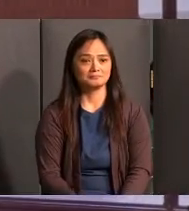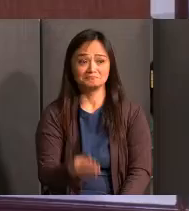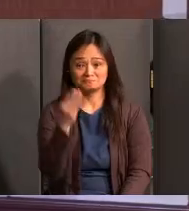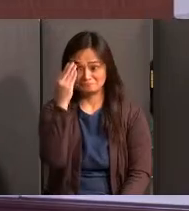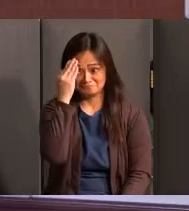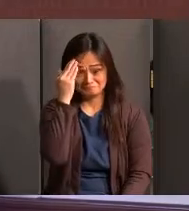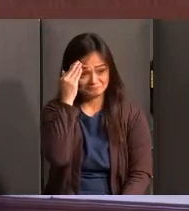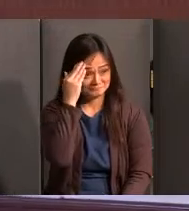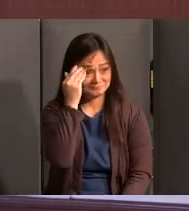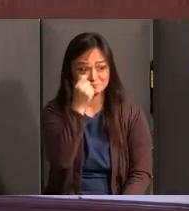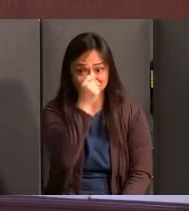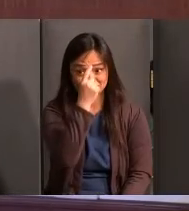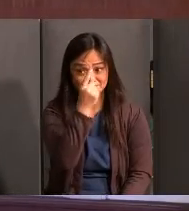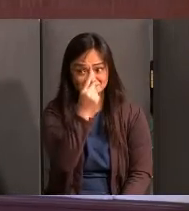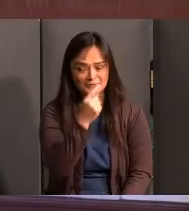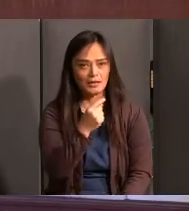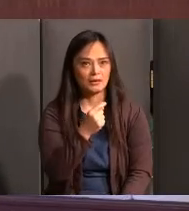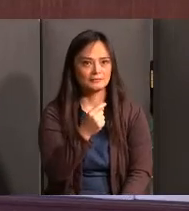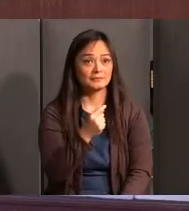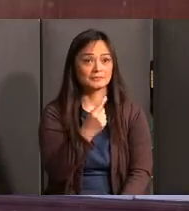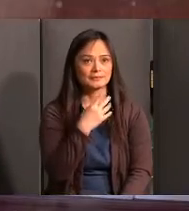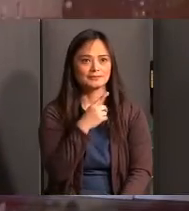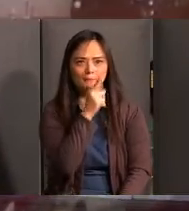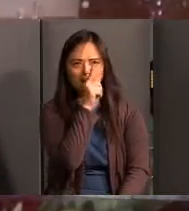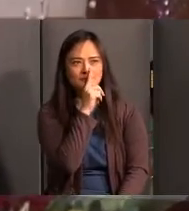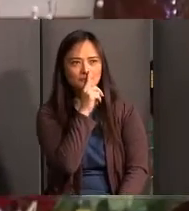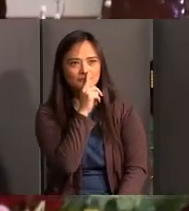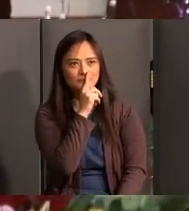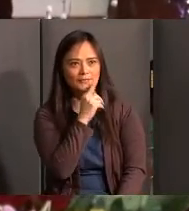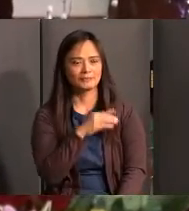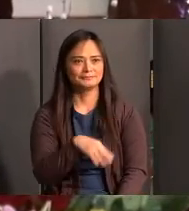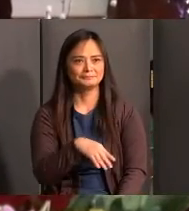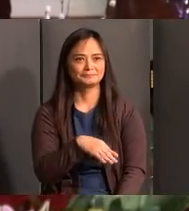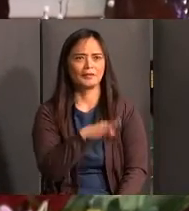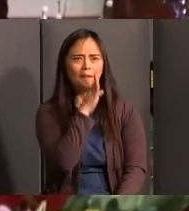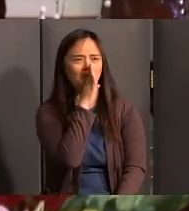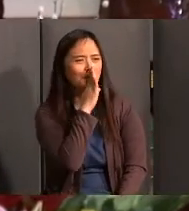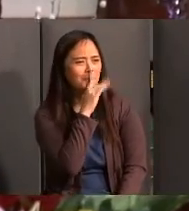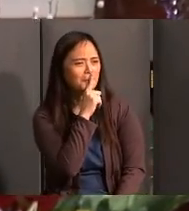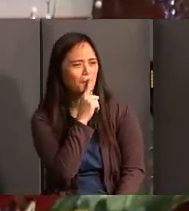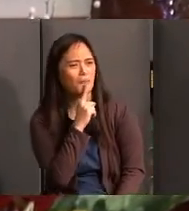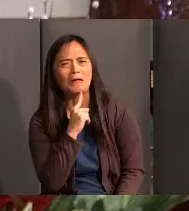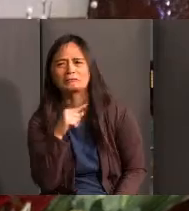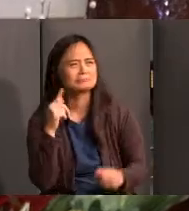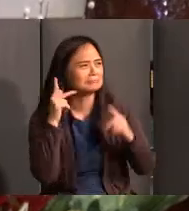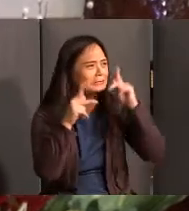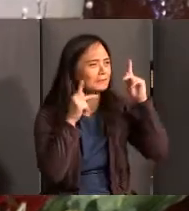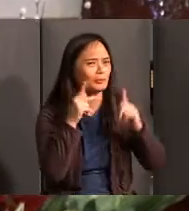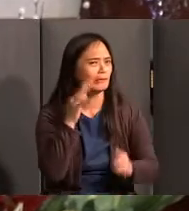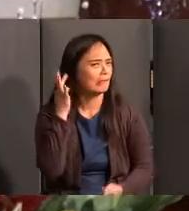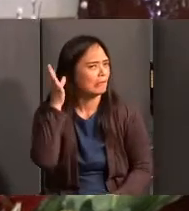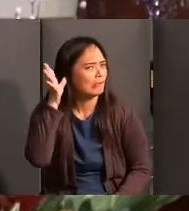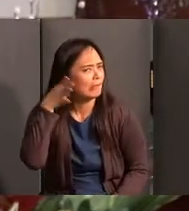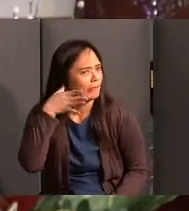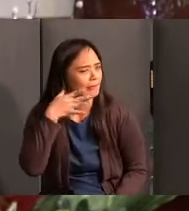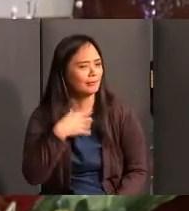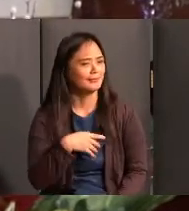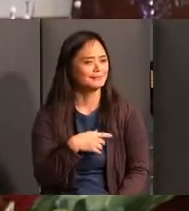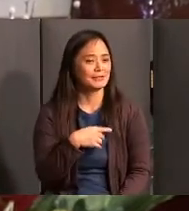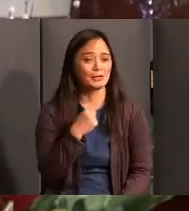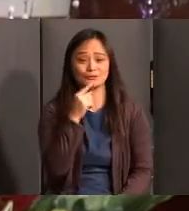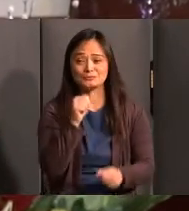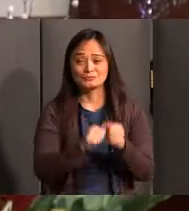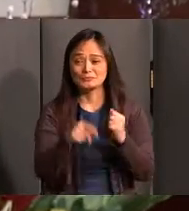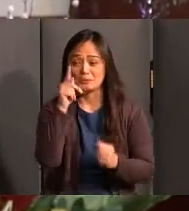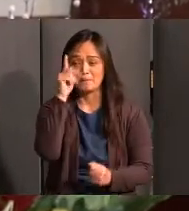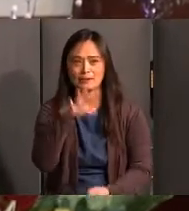yata kayo eh. O baka meron na kayong coronavirus. Babagsak na lang kayo. Alam nyo, ginigising ko lang kayo. Minsan, I